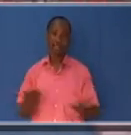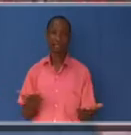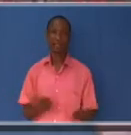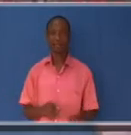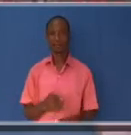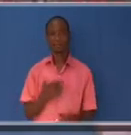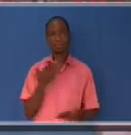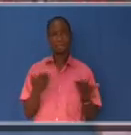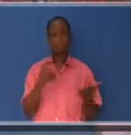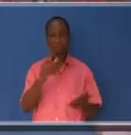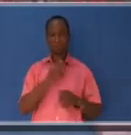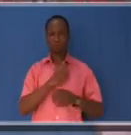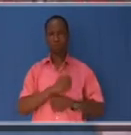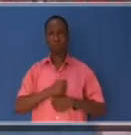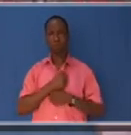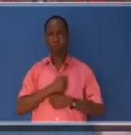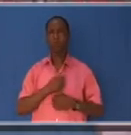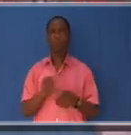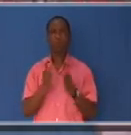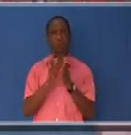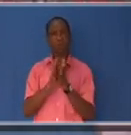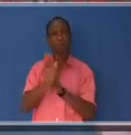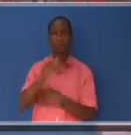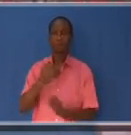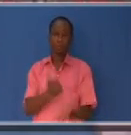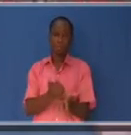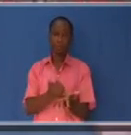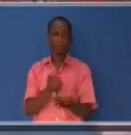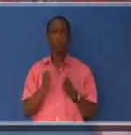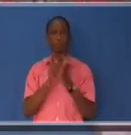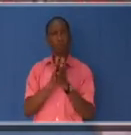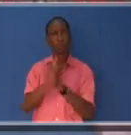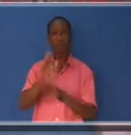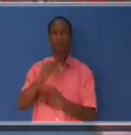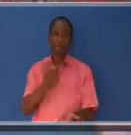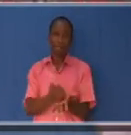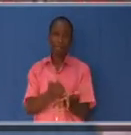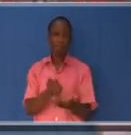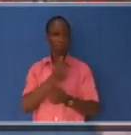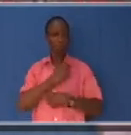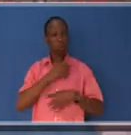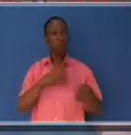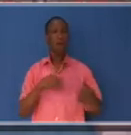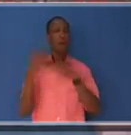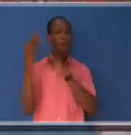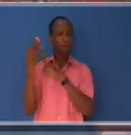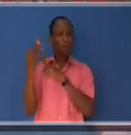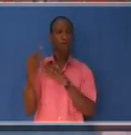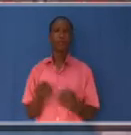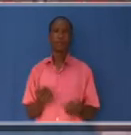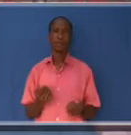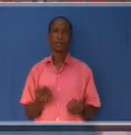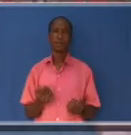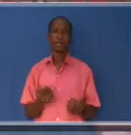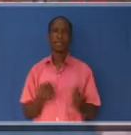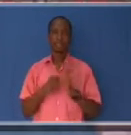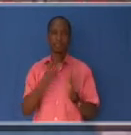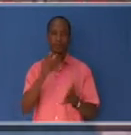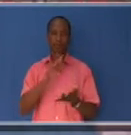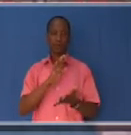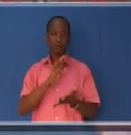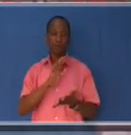woni enigia ye se ewurade se obehun mbobo no ayisa o haw na firi ho when you need your wife, na mo